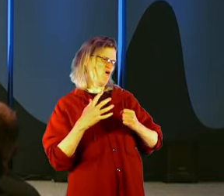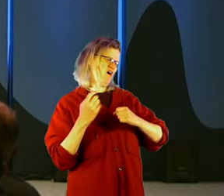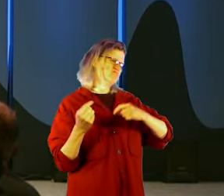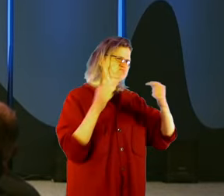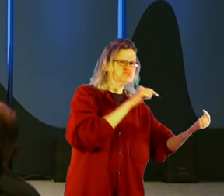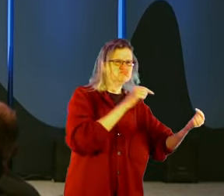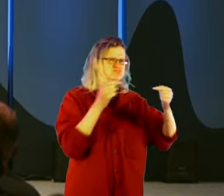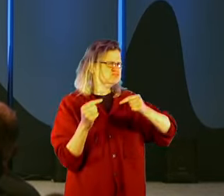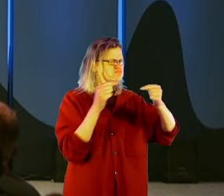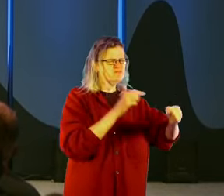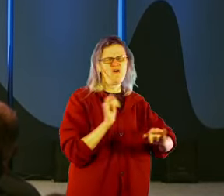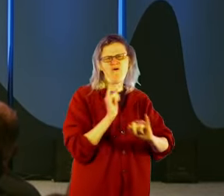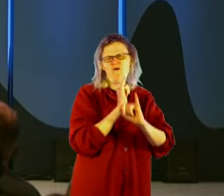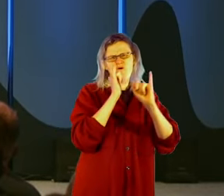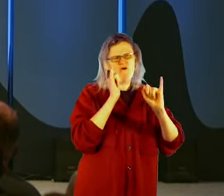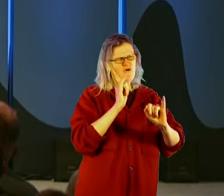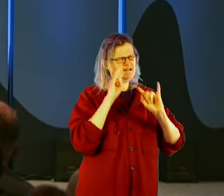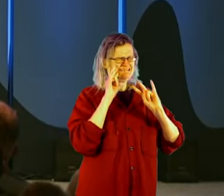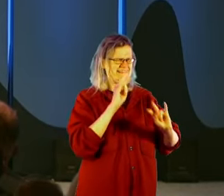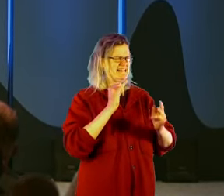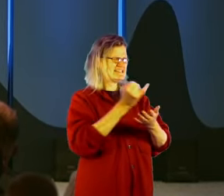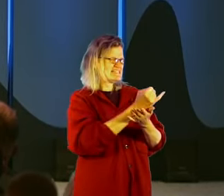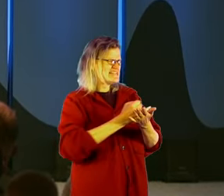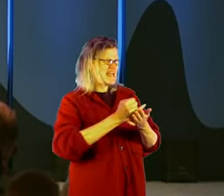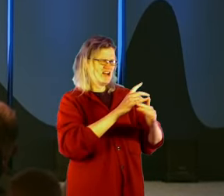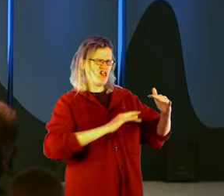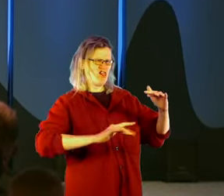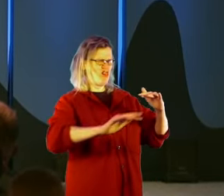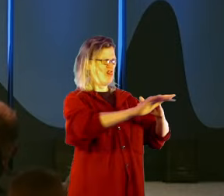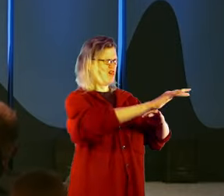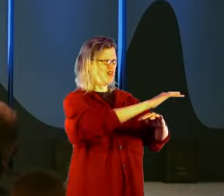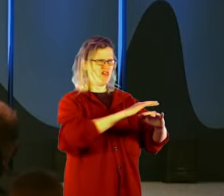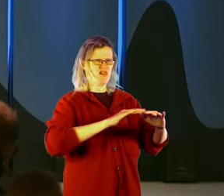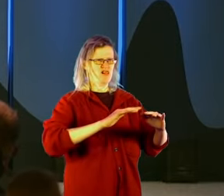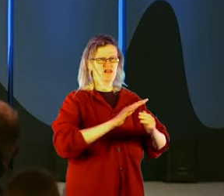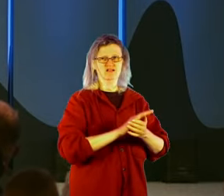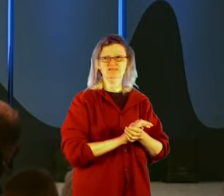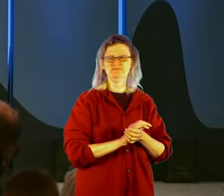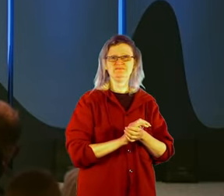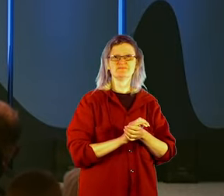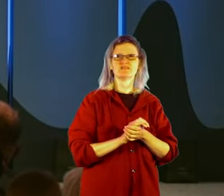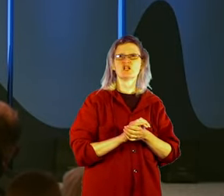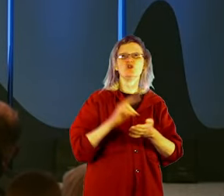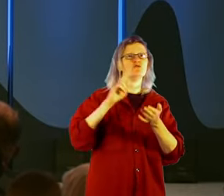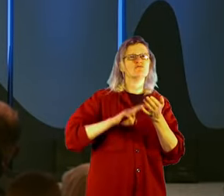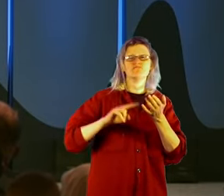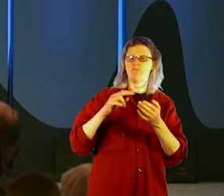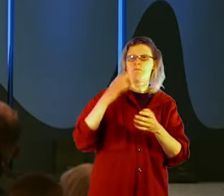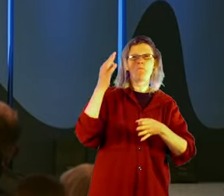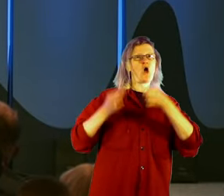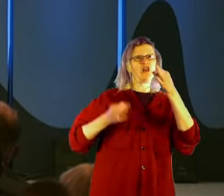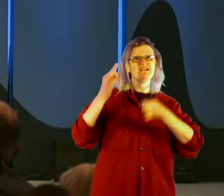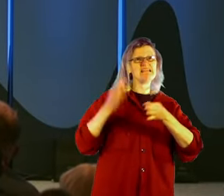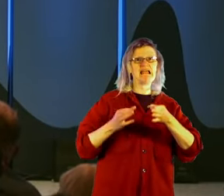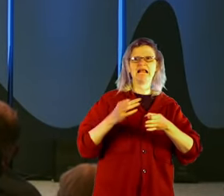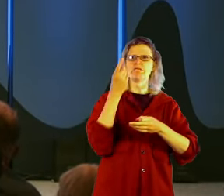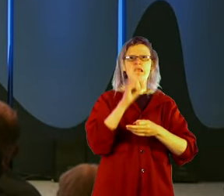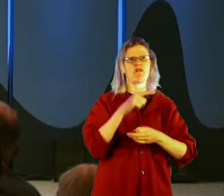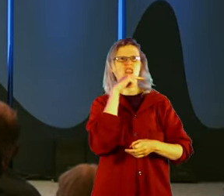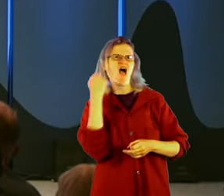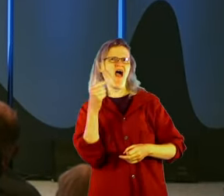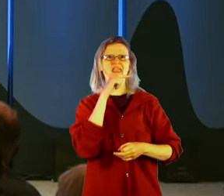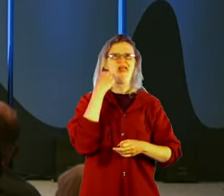hatred. See, sin that seems to be the norm in modern politics, doesn't it? Lying and